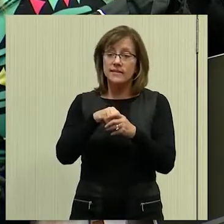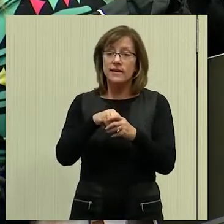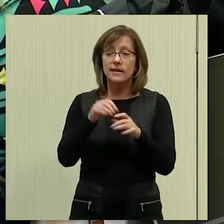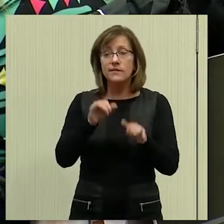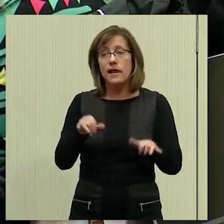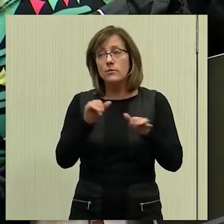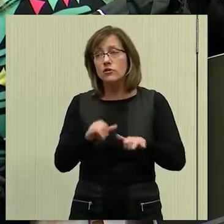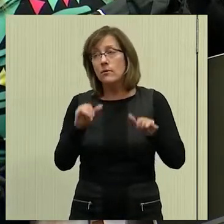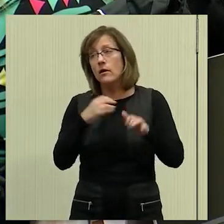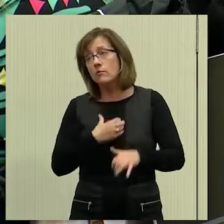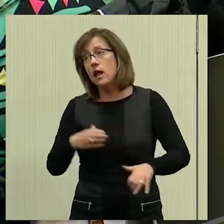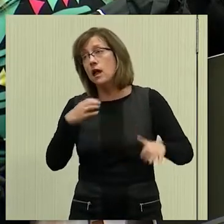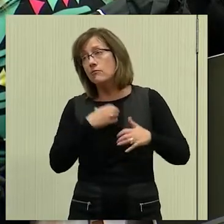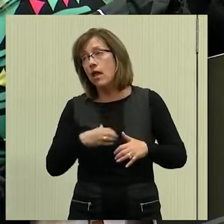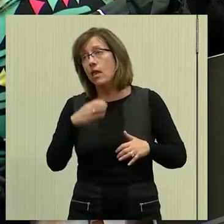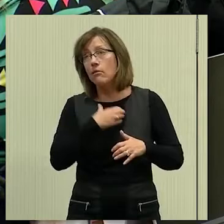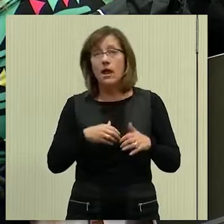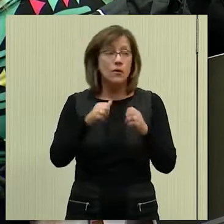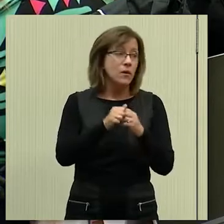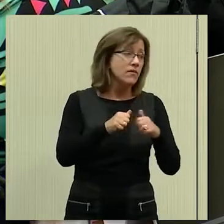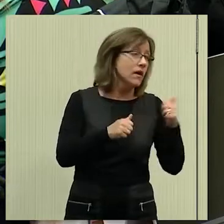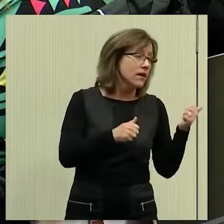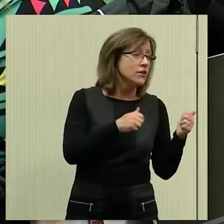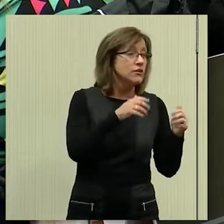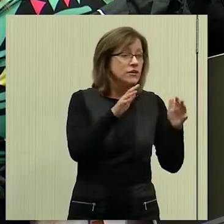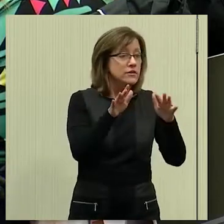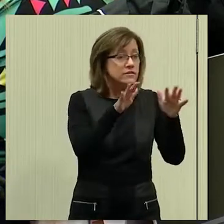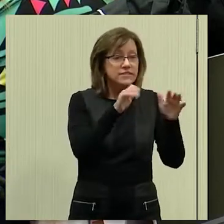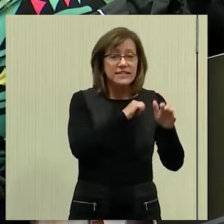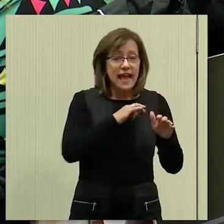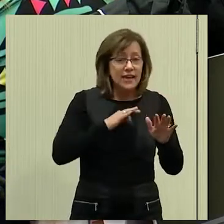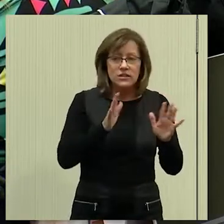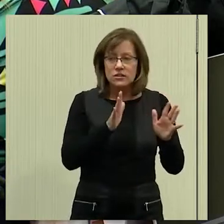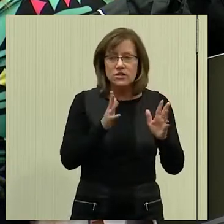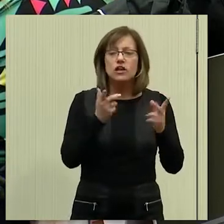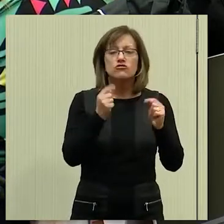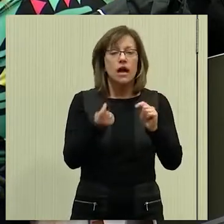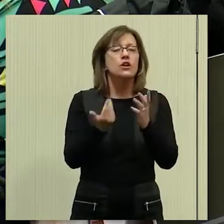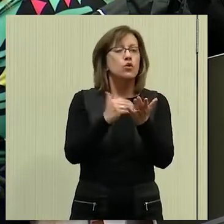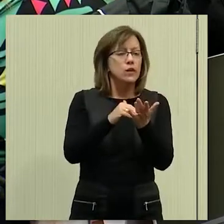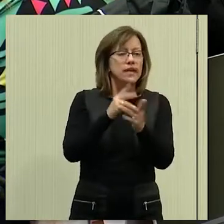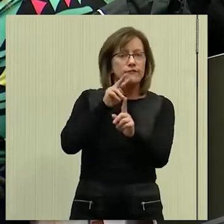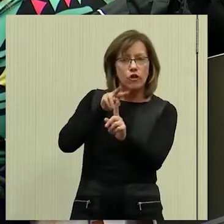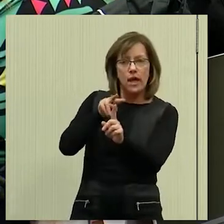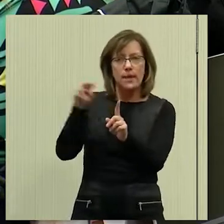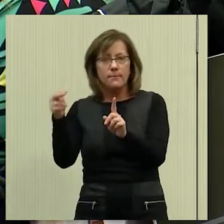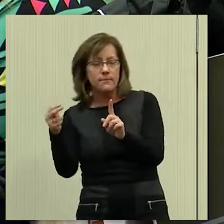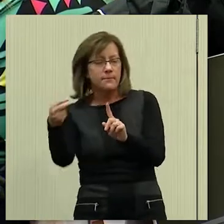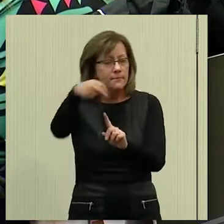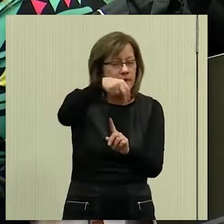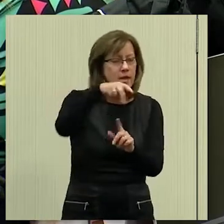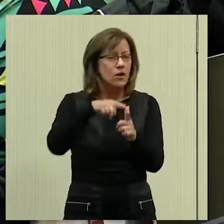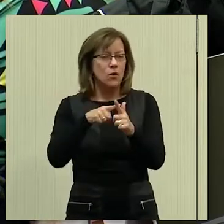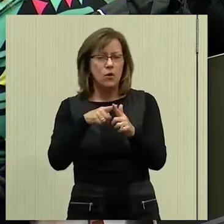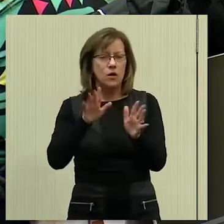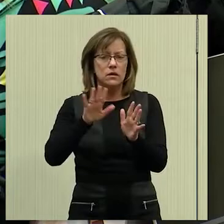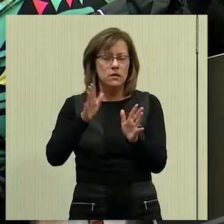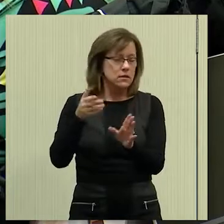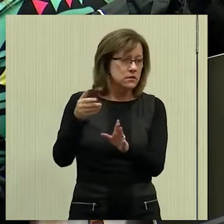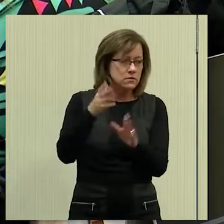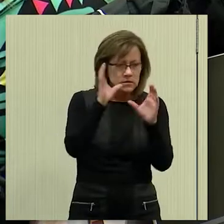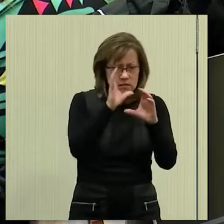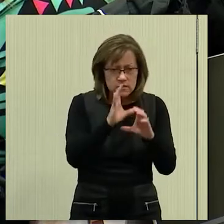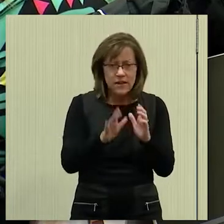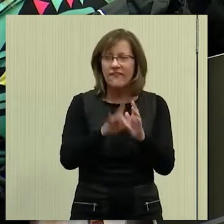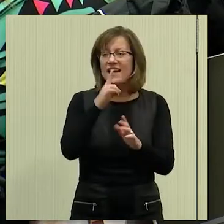oh, this kid, oh, this staff, oh, this, to try to reframe it or kind of deflect and find something positive